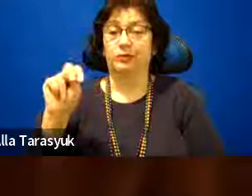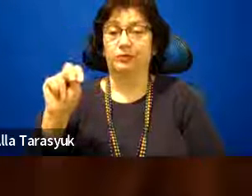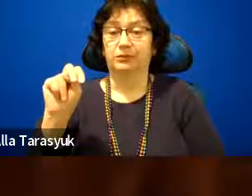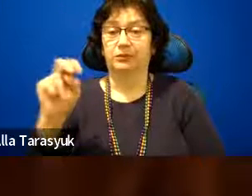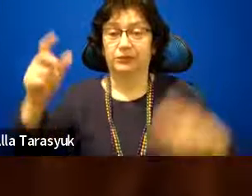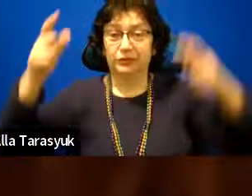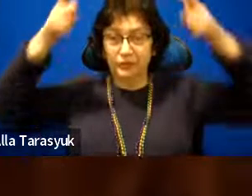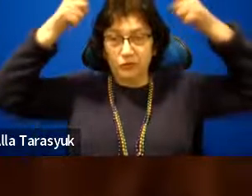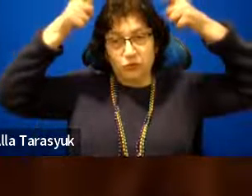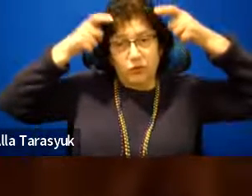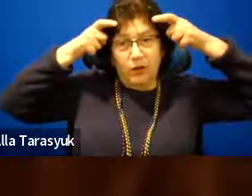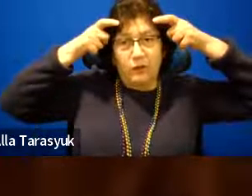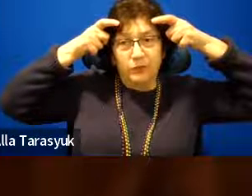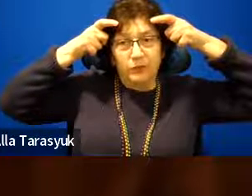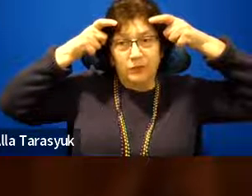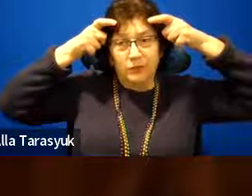Crown.